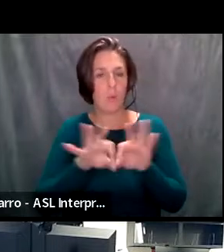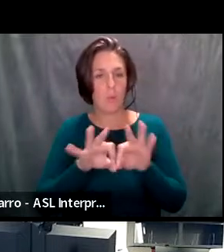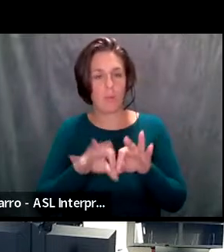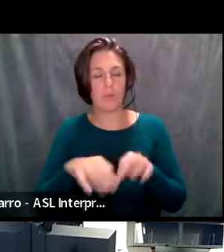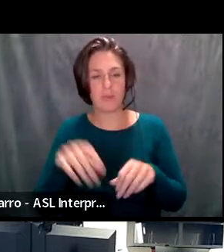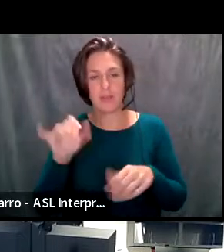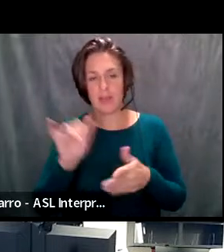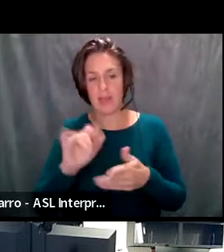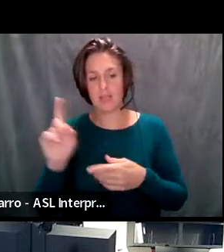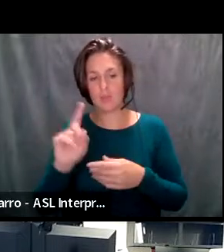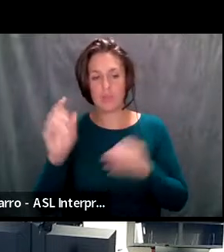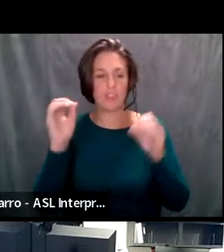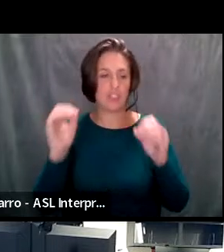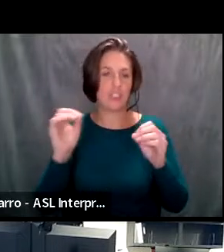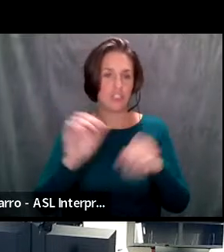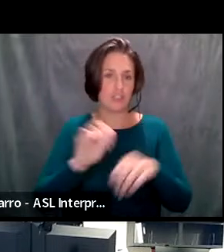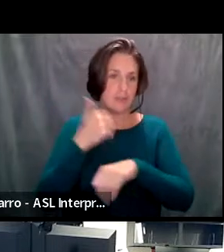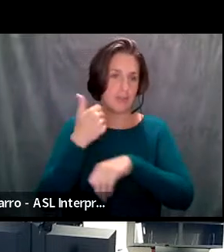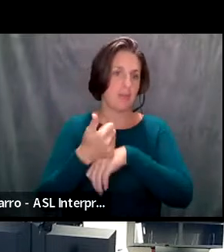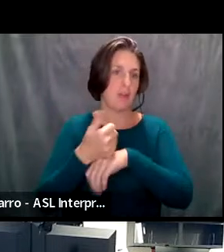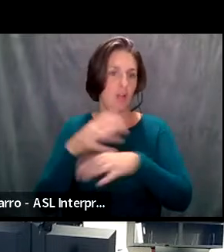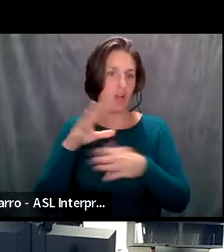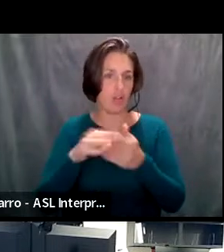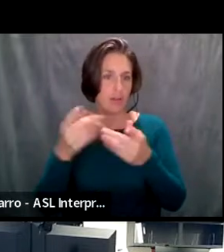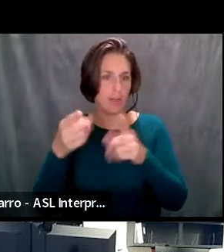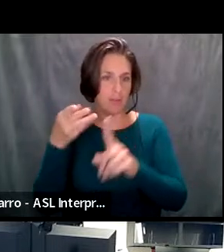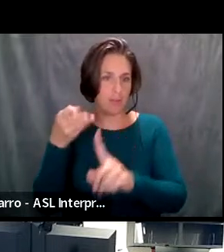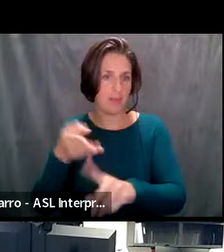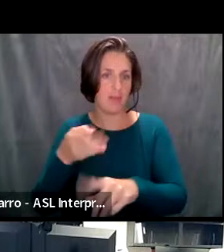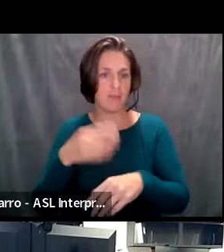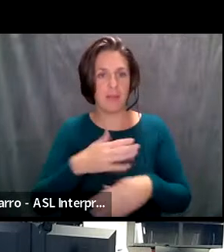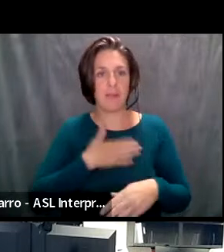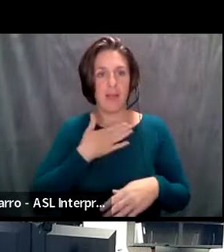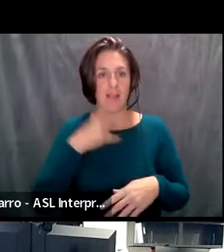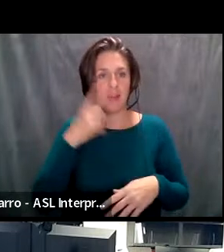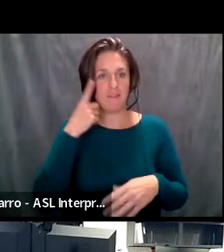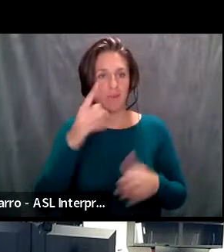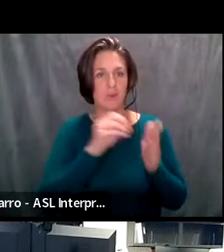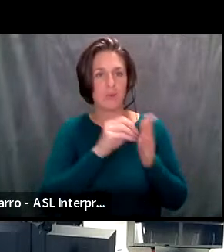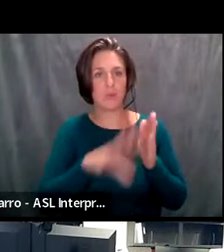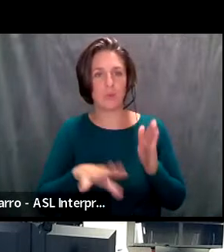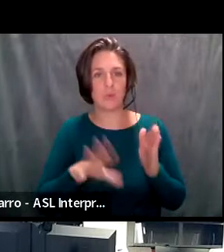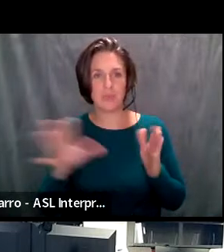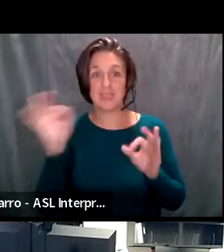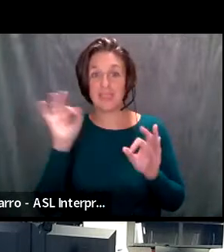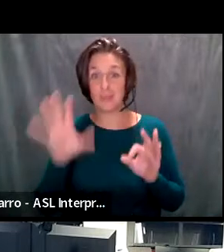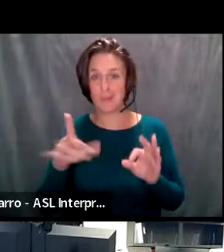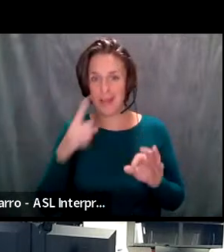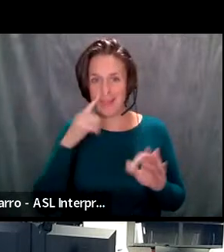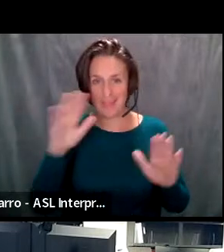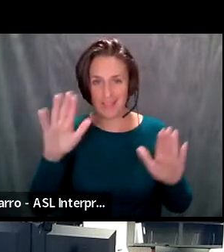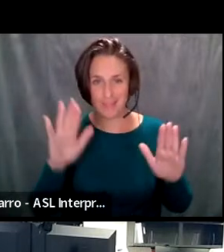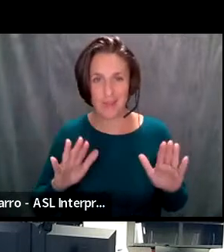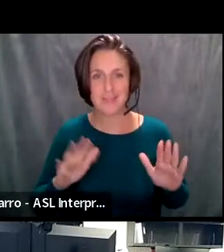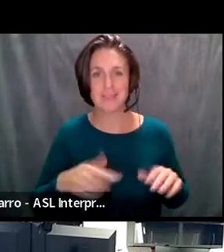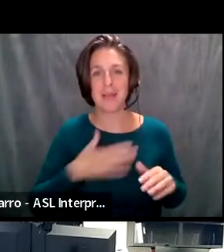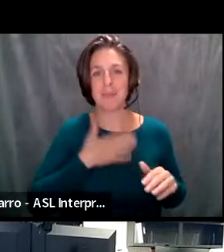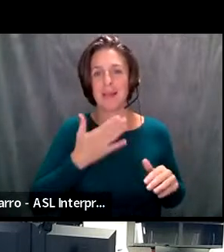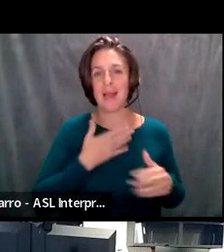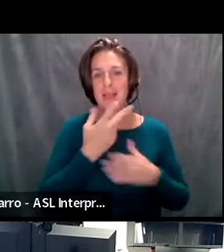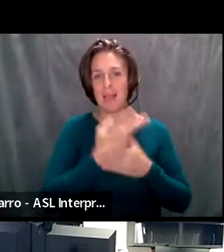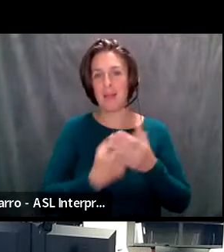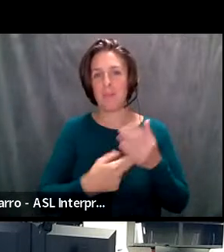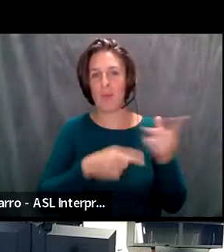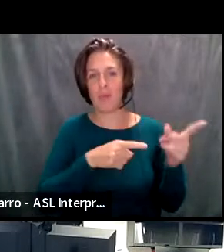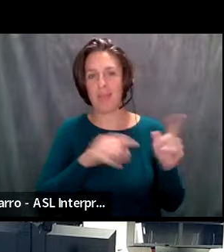teaching takes place, where the learning takes place. So, and I'm glad for the students' input. I think that's awesome. So I'm glad they had their input